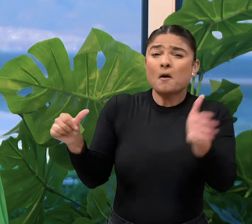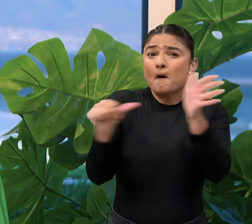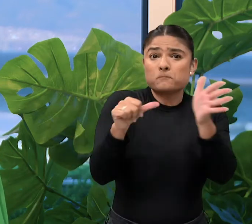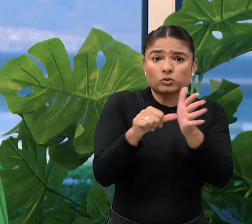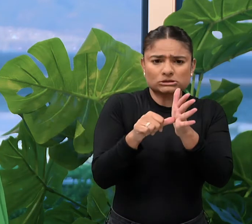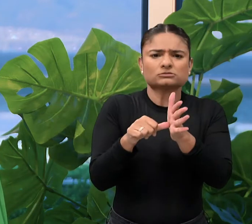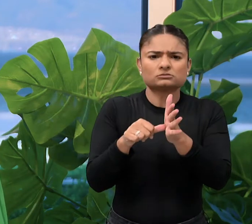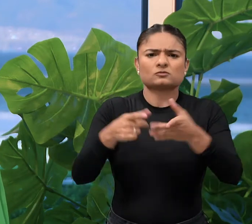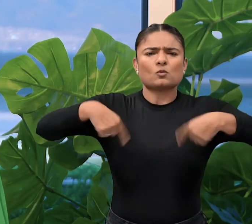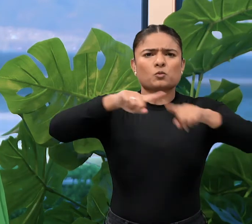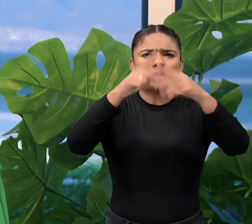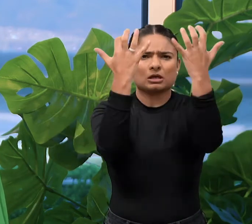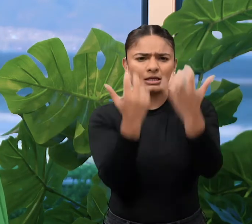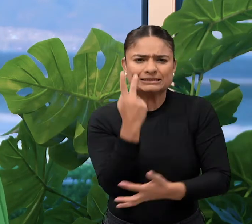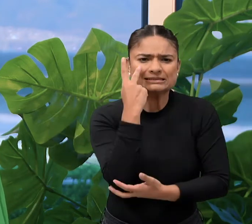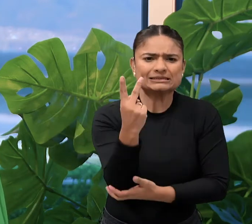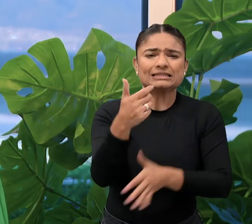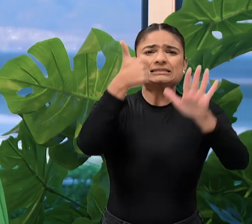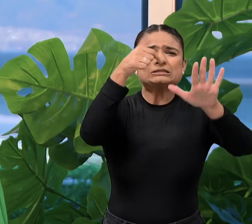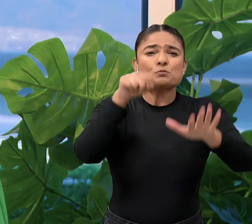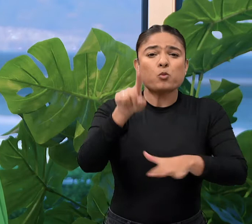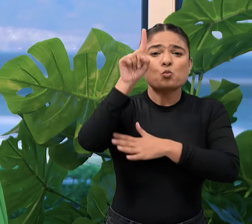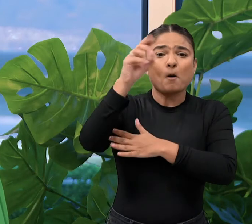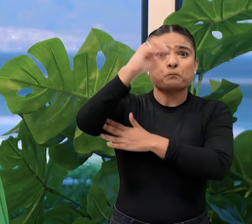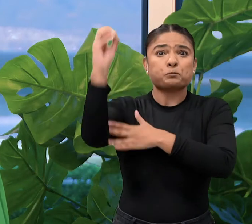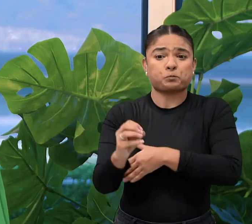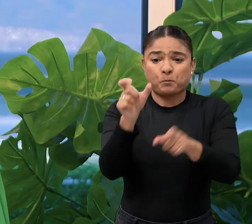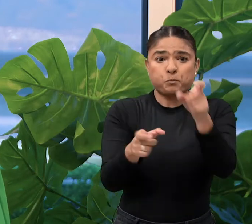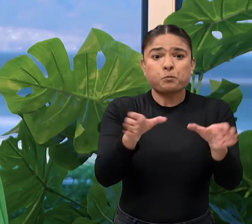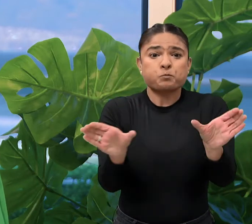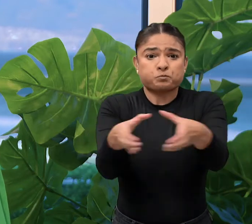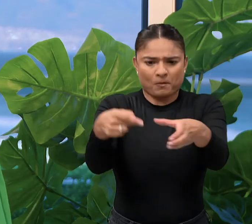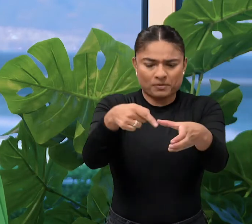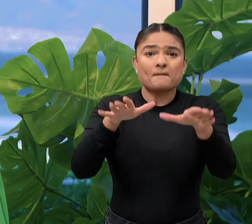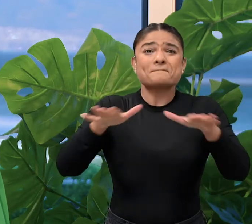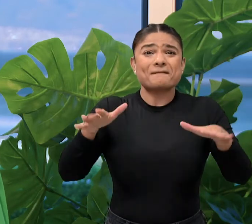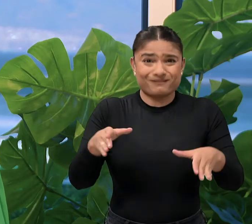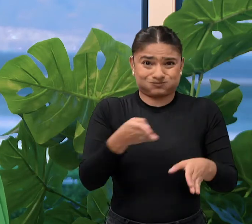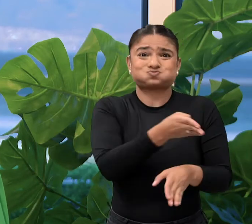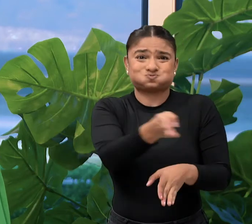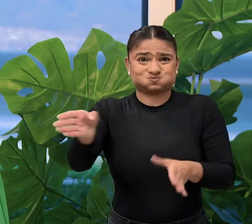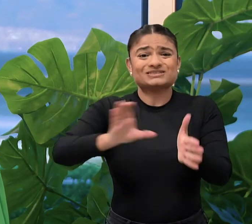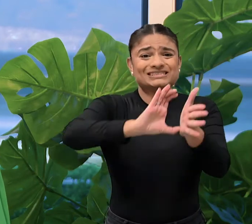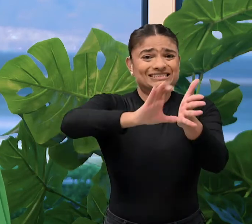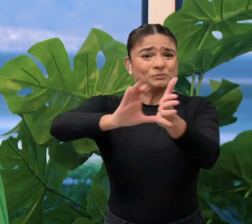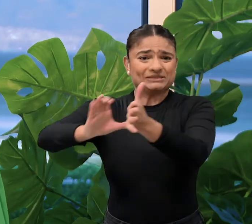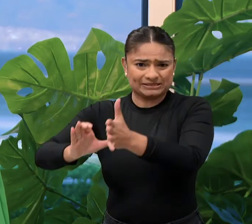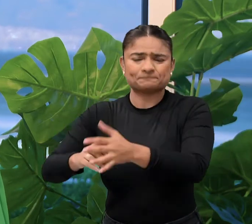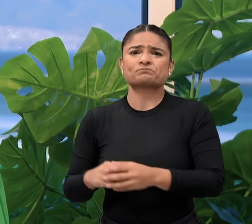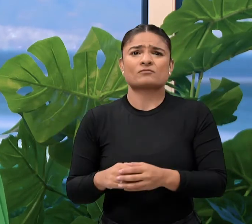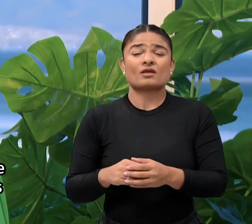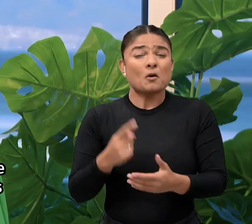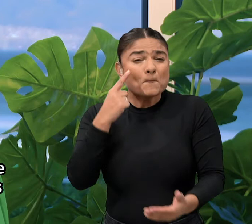to him, the latest census tells us that as much as 6.1% of our population are people living with